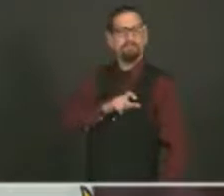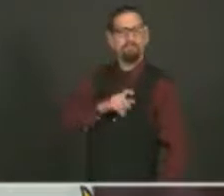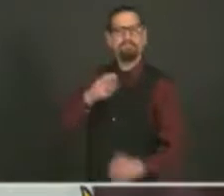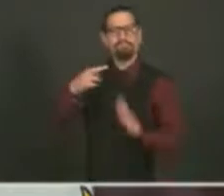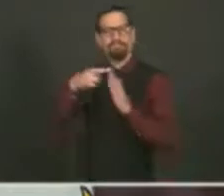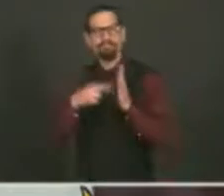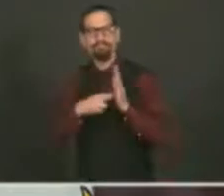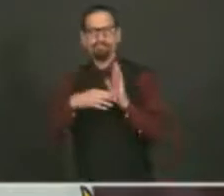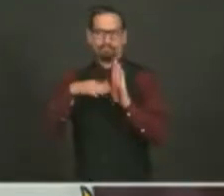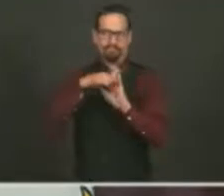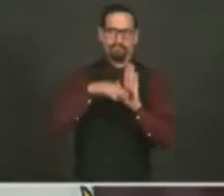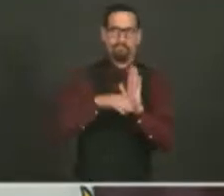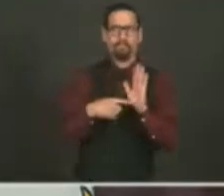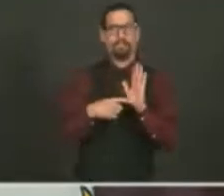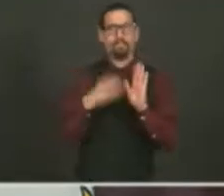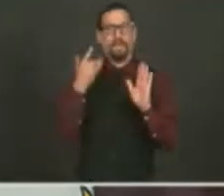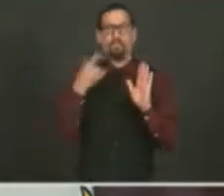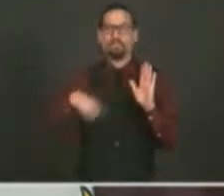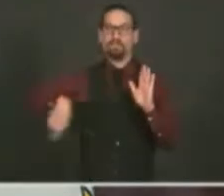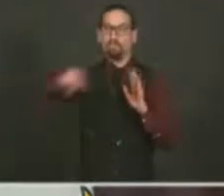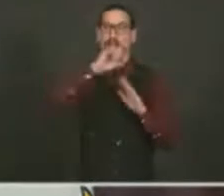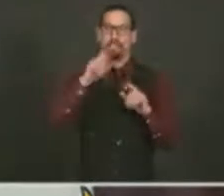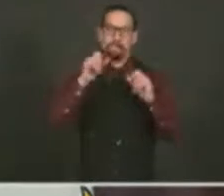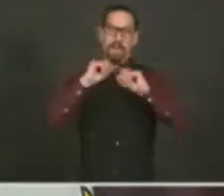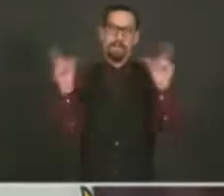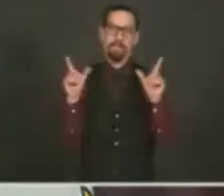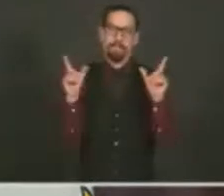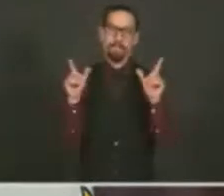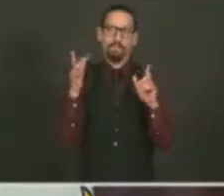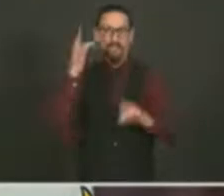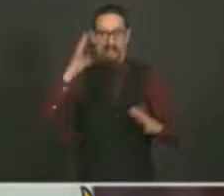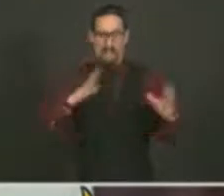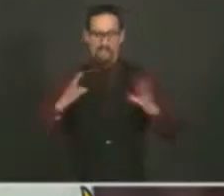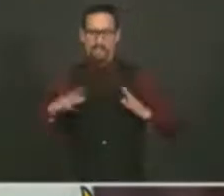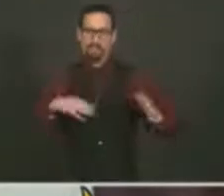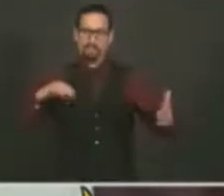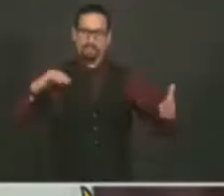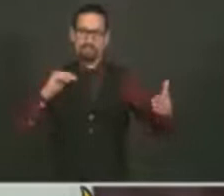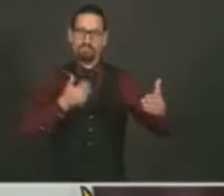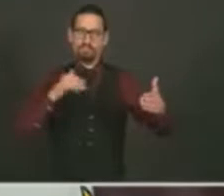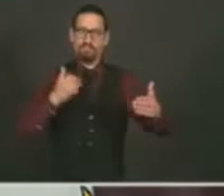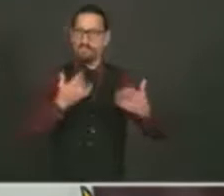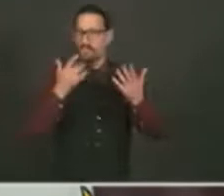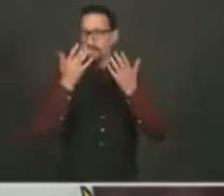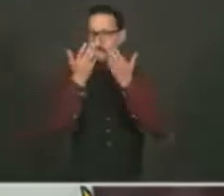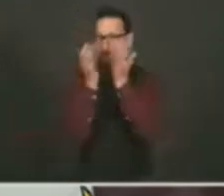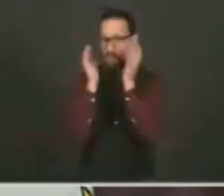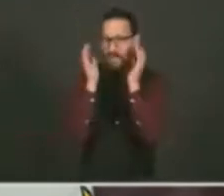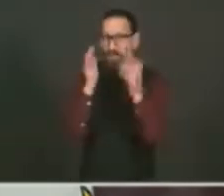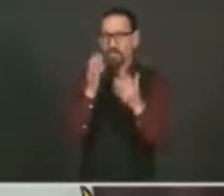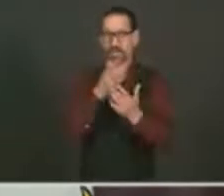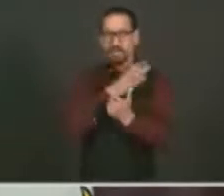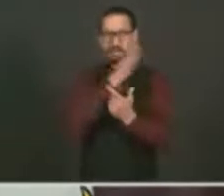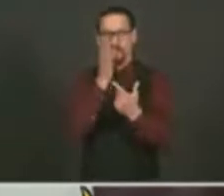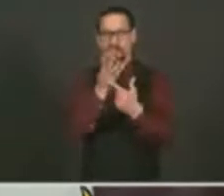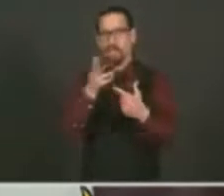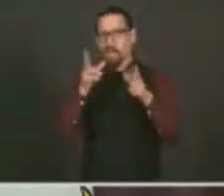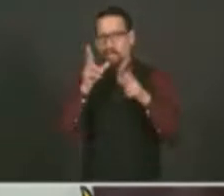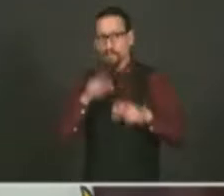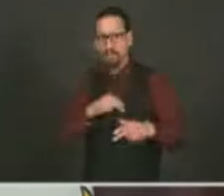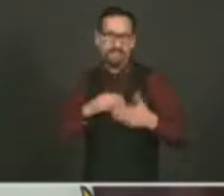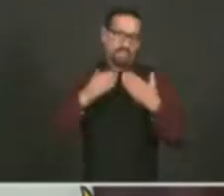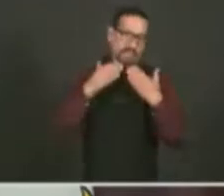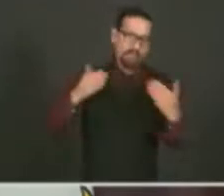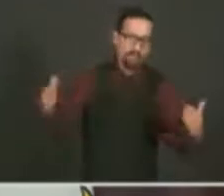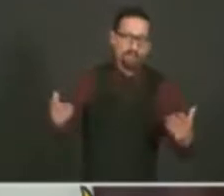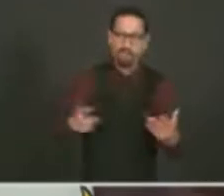about the holidays. I'm worried about Halloween. I'm worried about Thanksgiving. The truth of it is, we've been at this for a long time. We're all